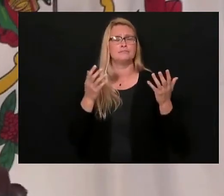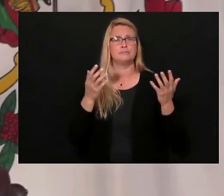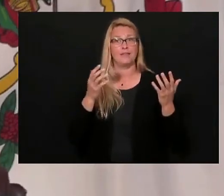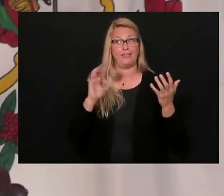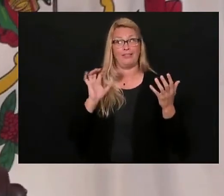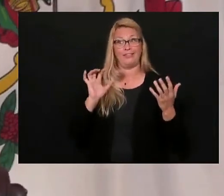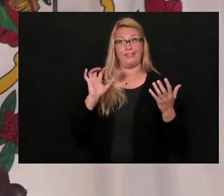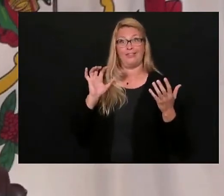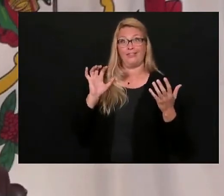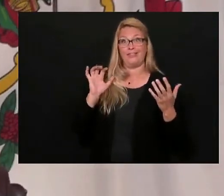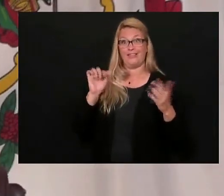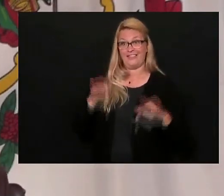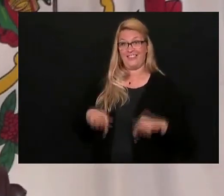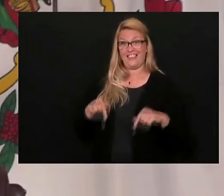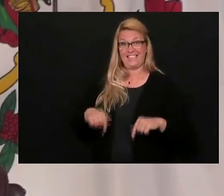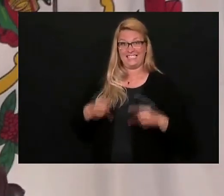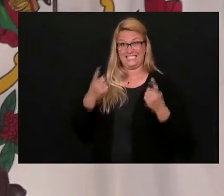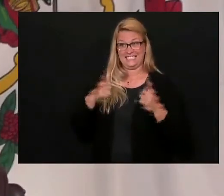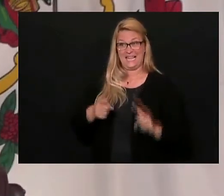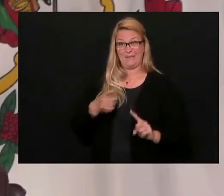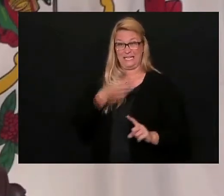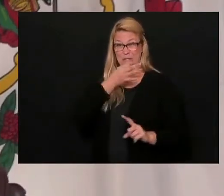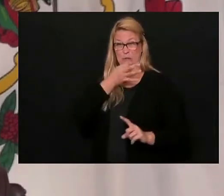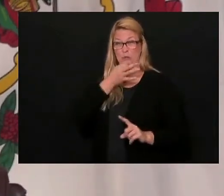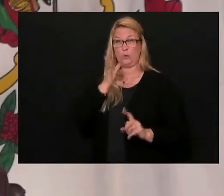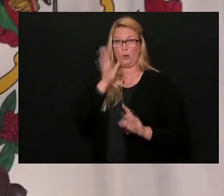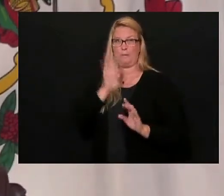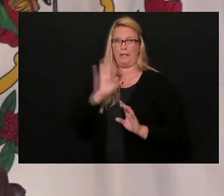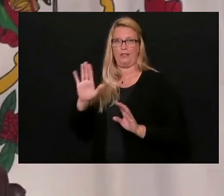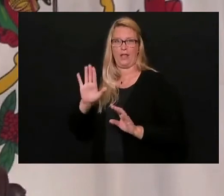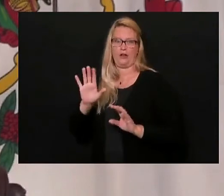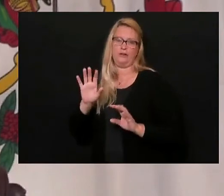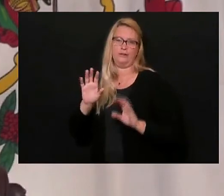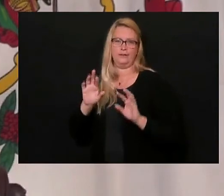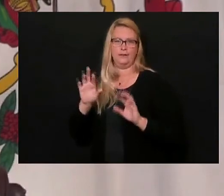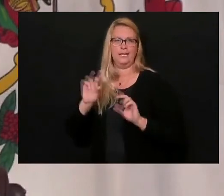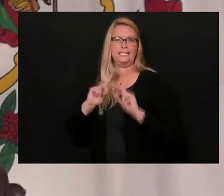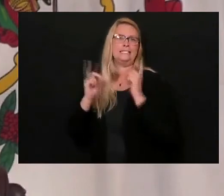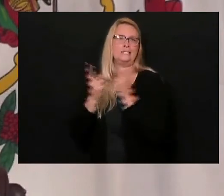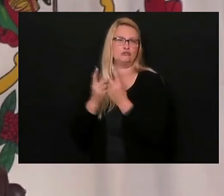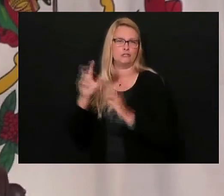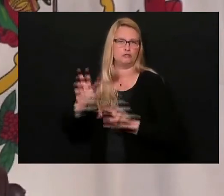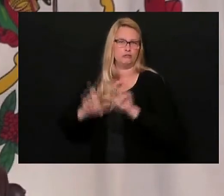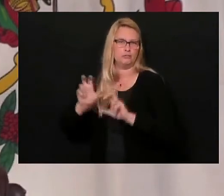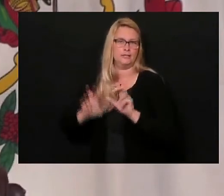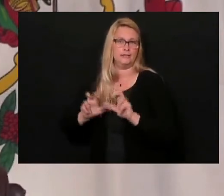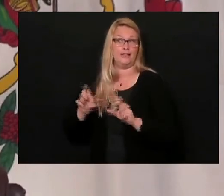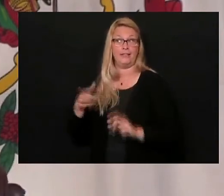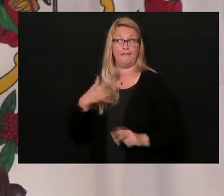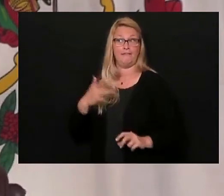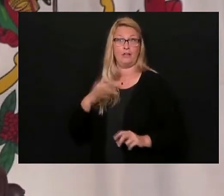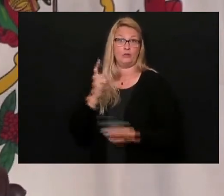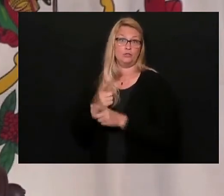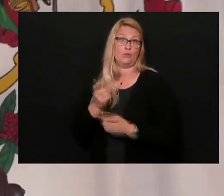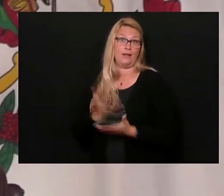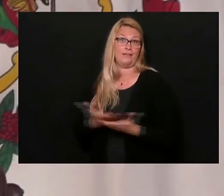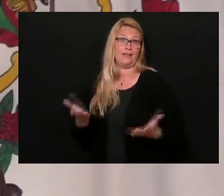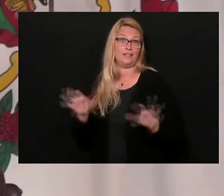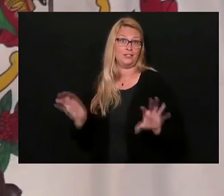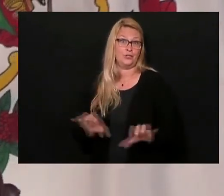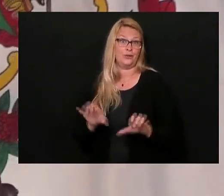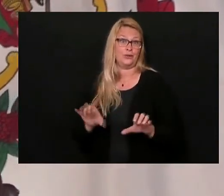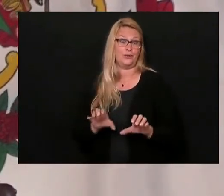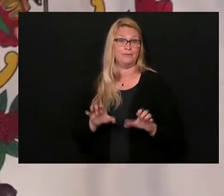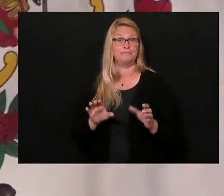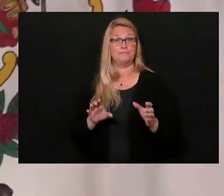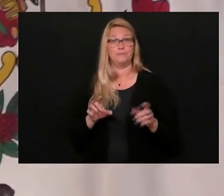their sectional that's coming up. And so, therefore, they feel like that was the right thing to do. Now, from the